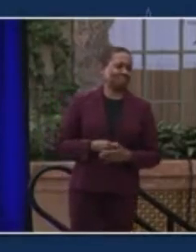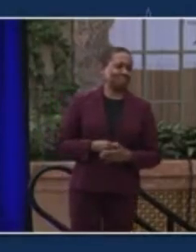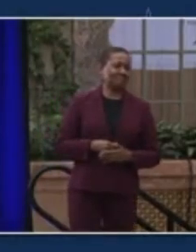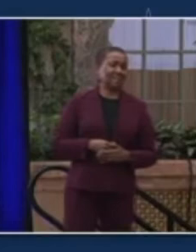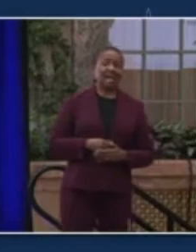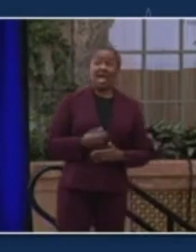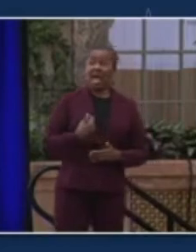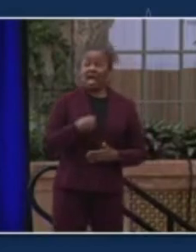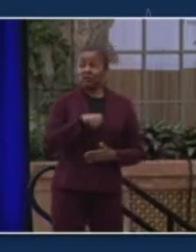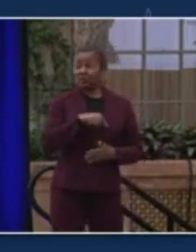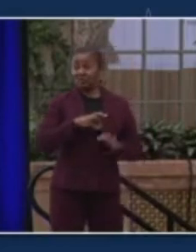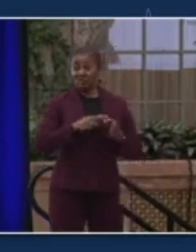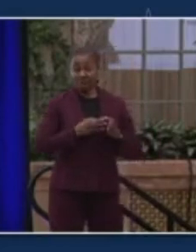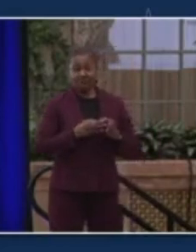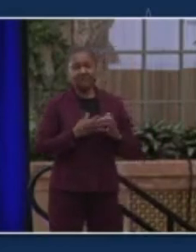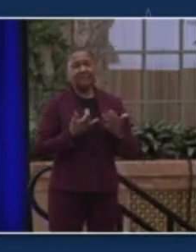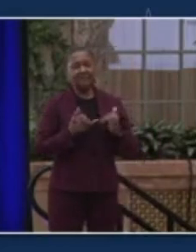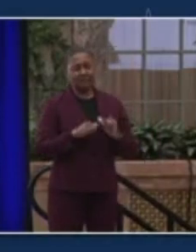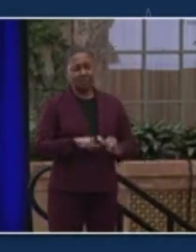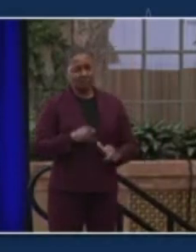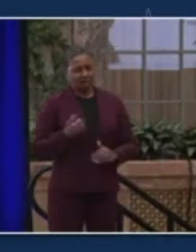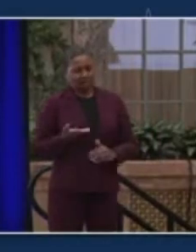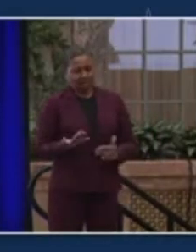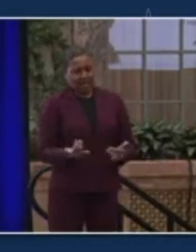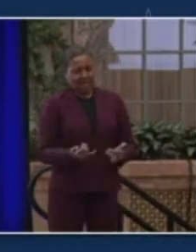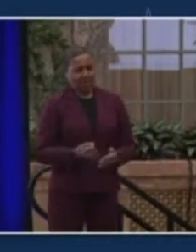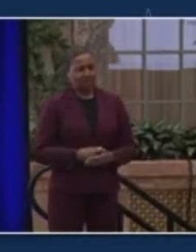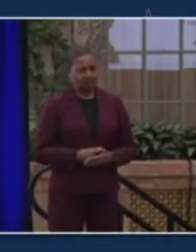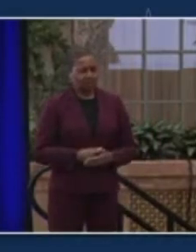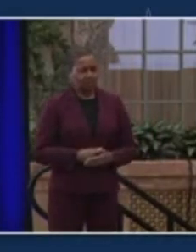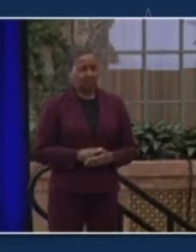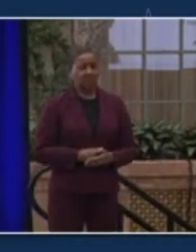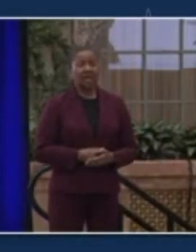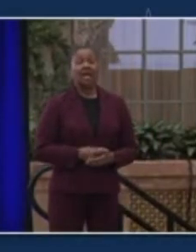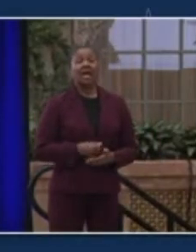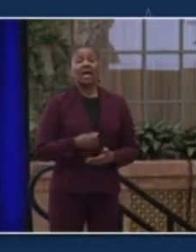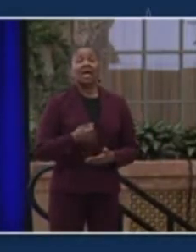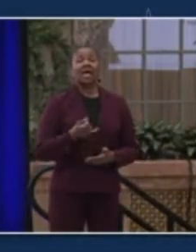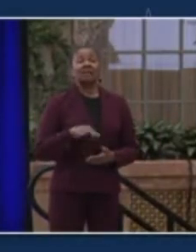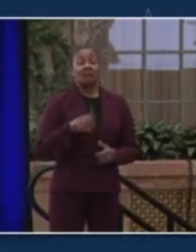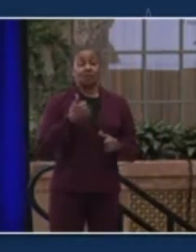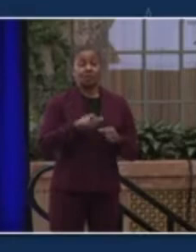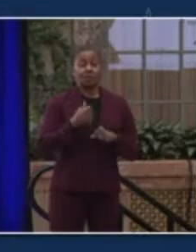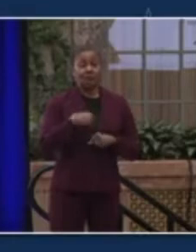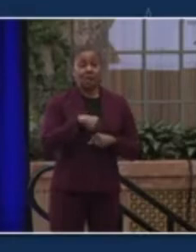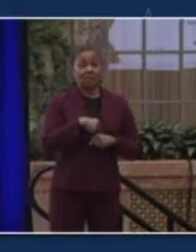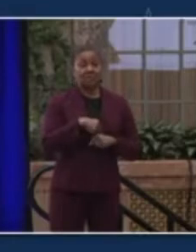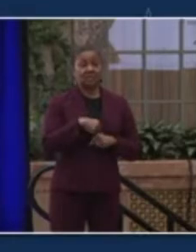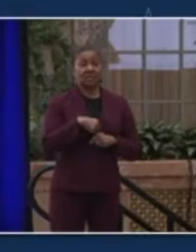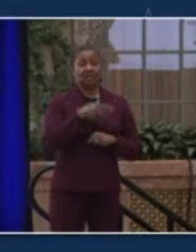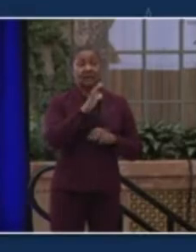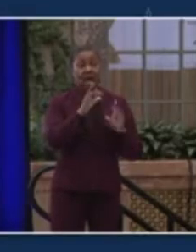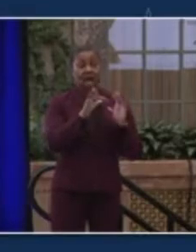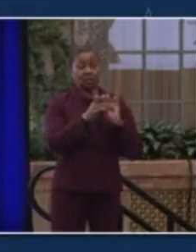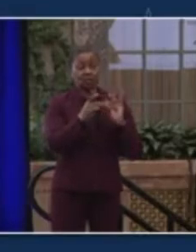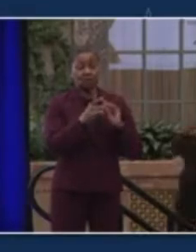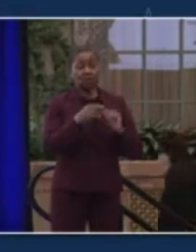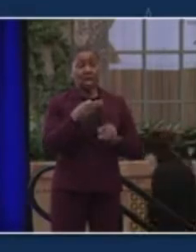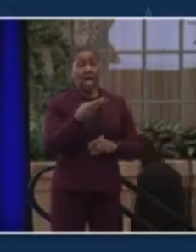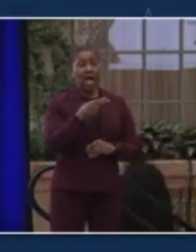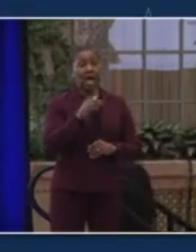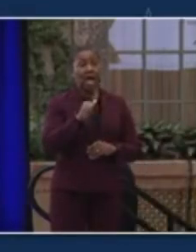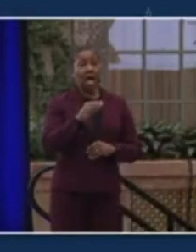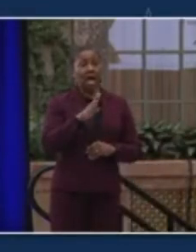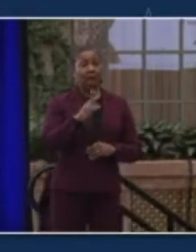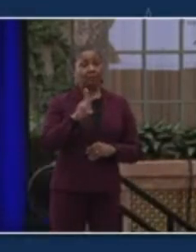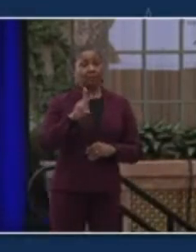we, the family, are today. And if I can remind us all of the word of God, Habakkuk